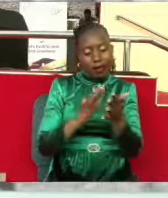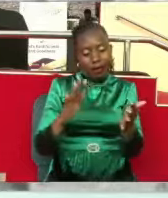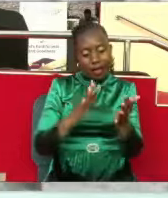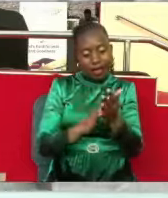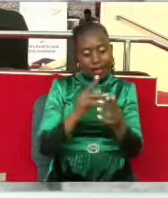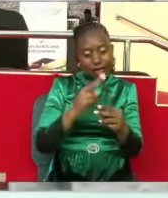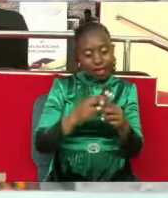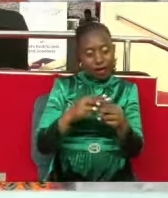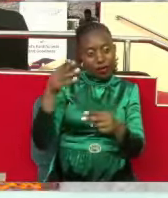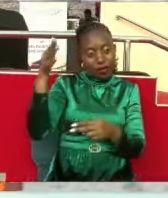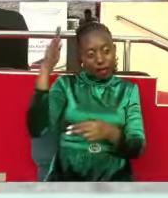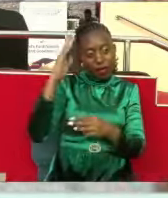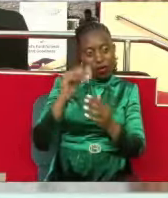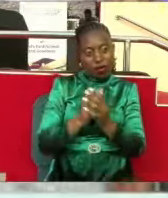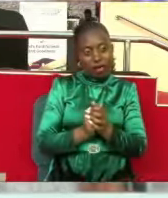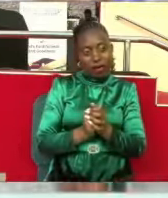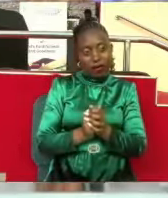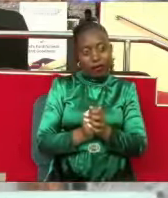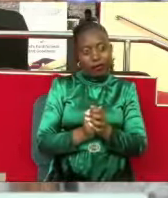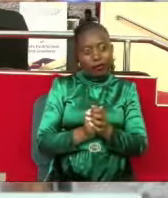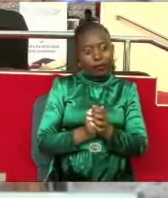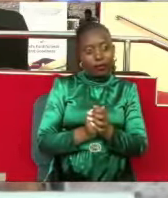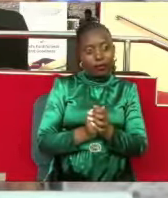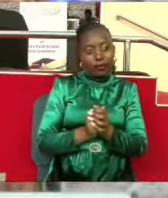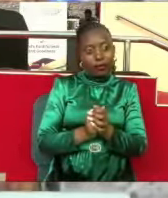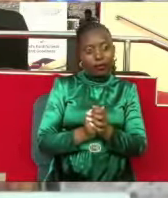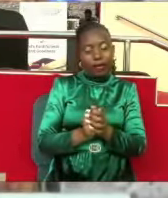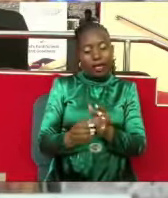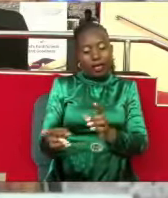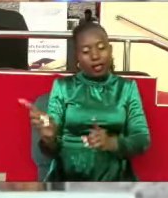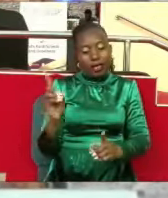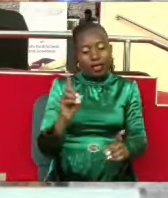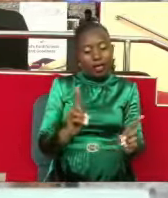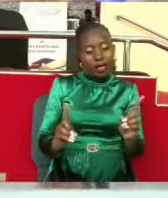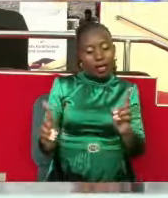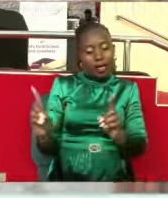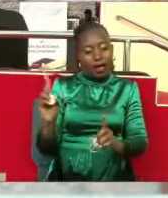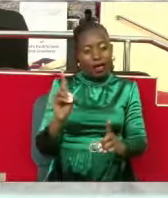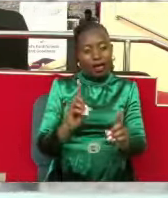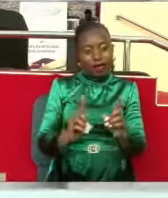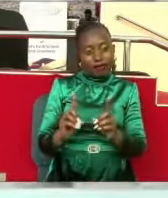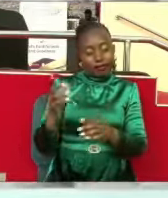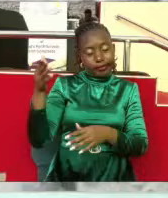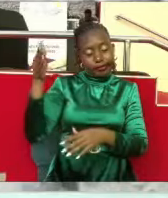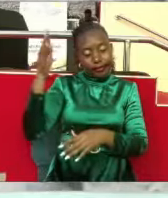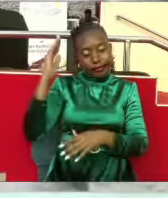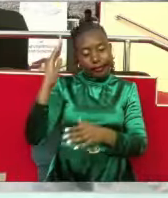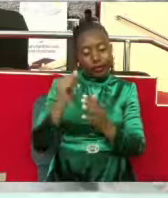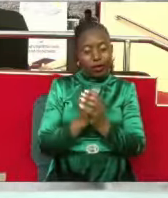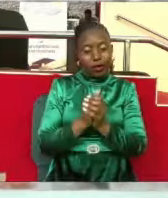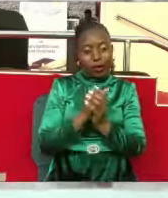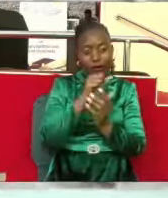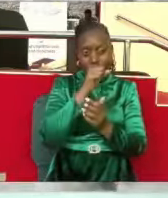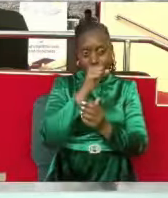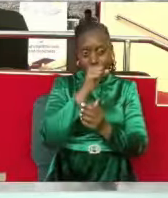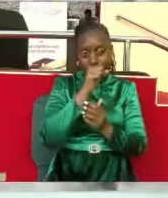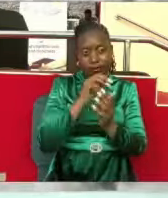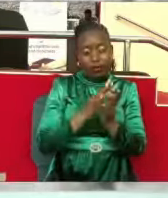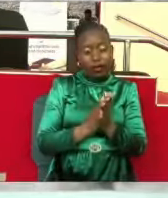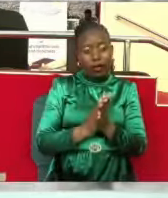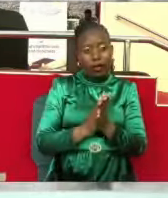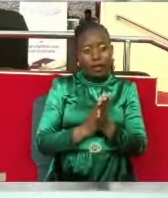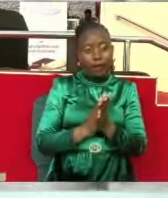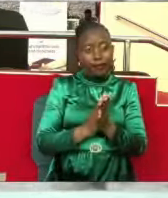of the Lord. Na tuanze kulisifu jina lake. Begin giving him a dance in the midst of the challenge. Tuanze kumpatia mchezo katika changamoto.